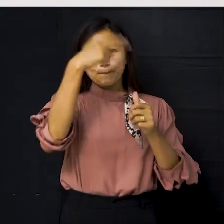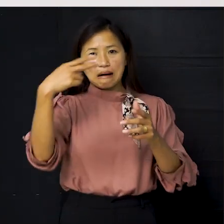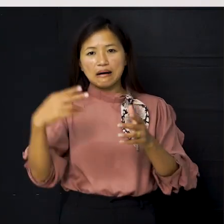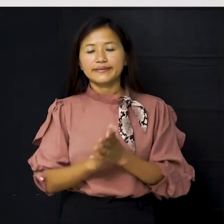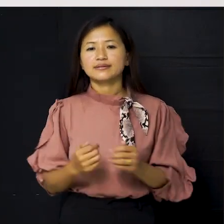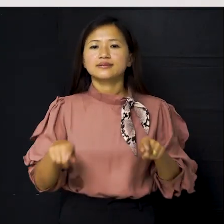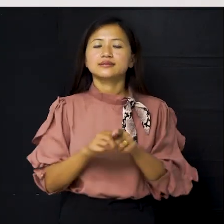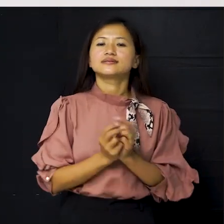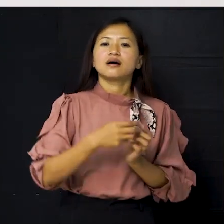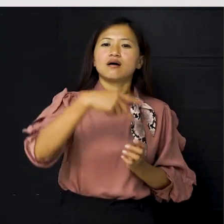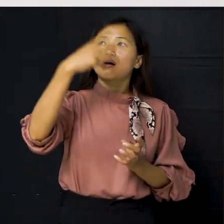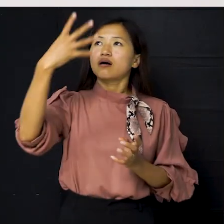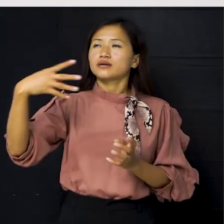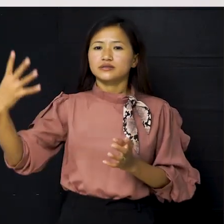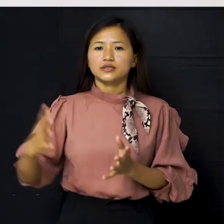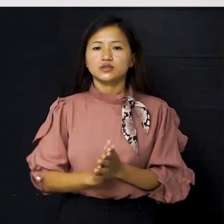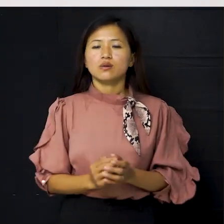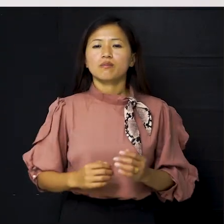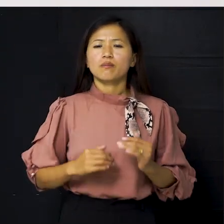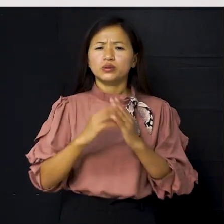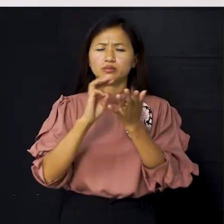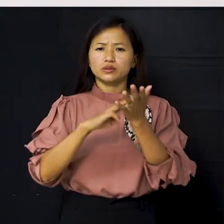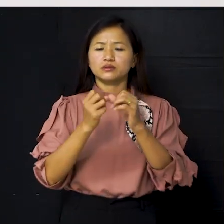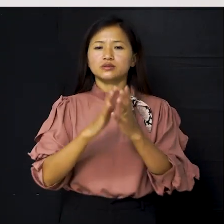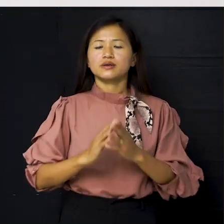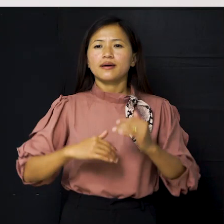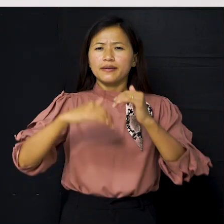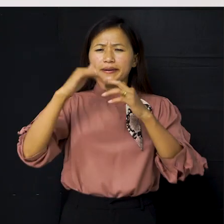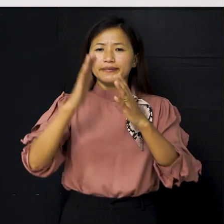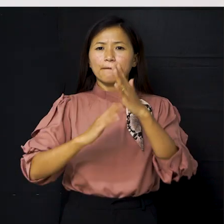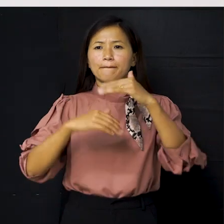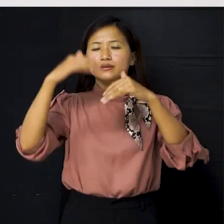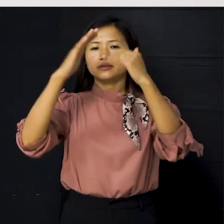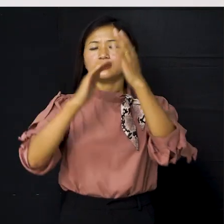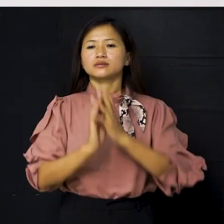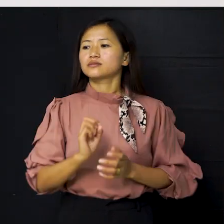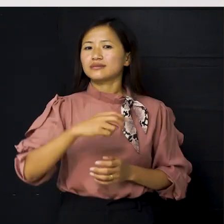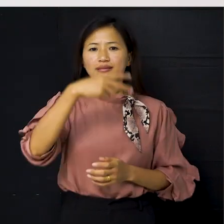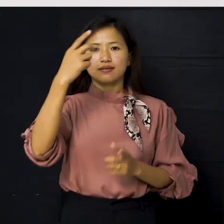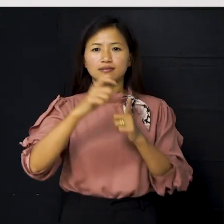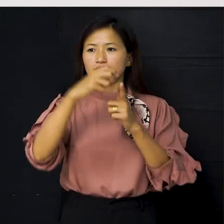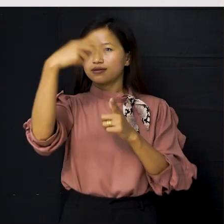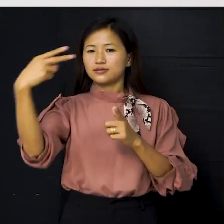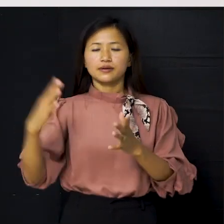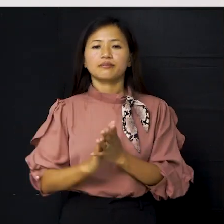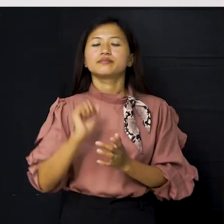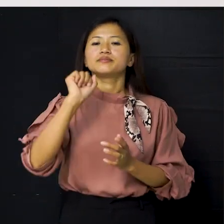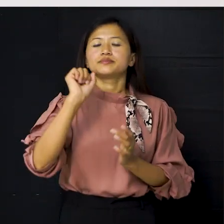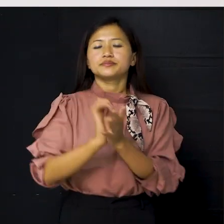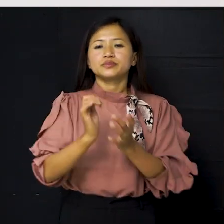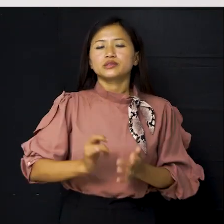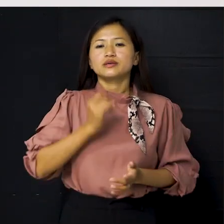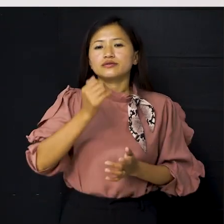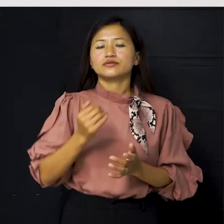those monuments and all the buildings has been designed by himself. So looking at all these architectures, we can see